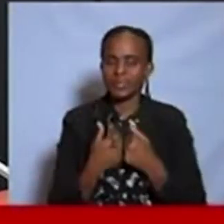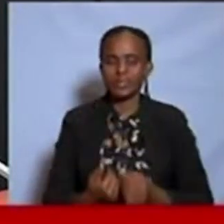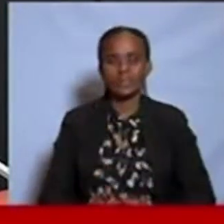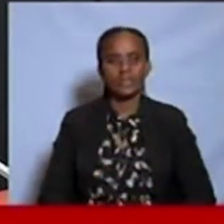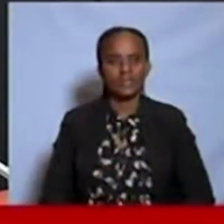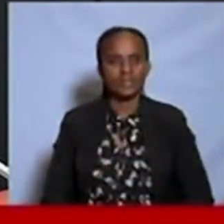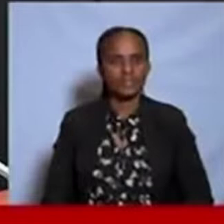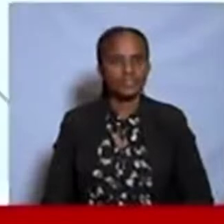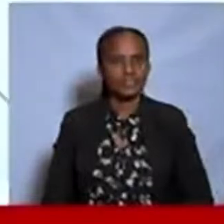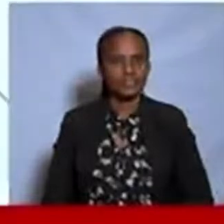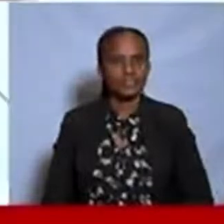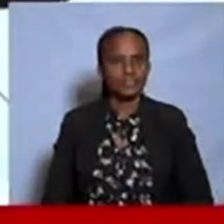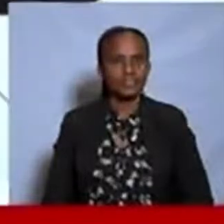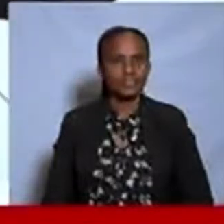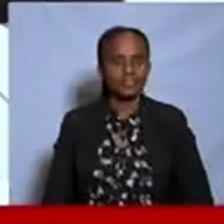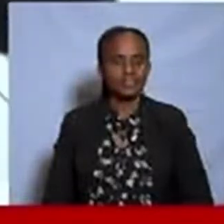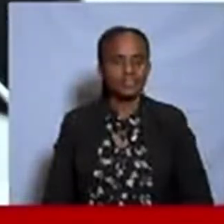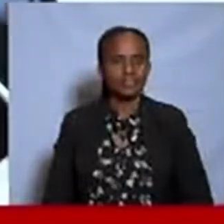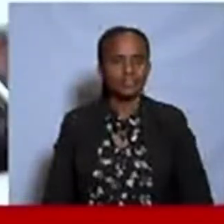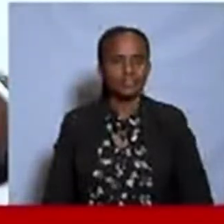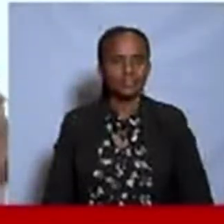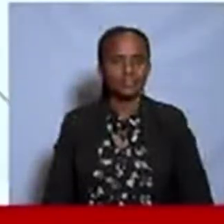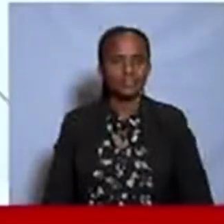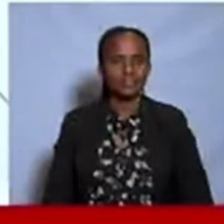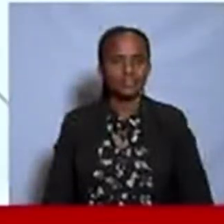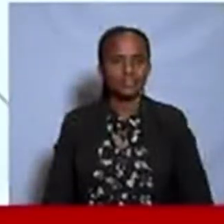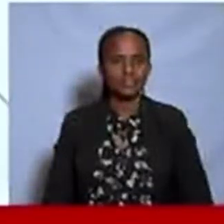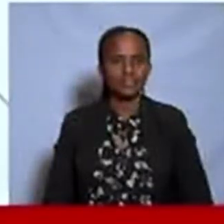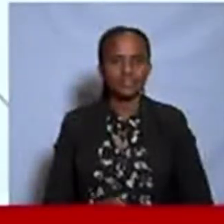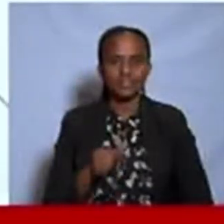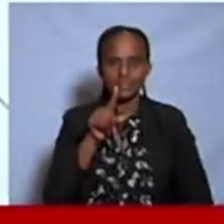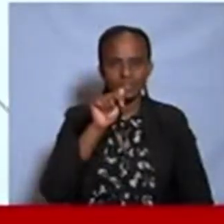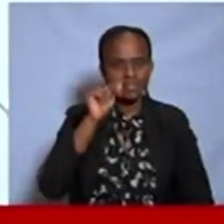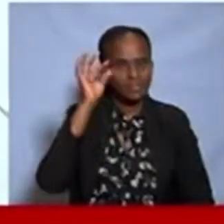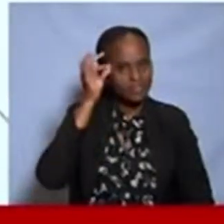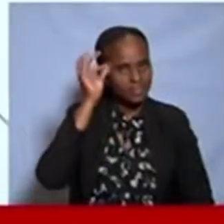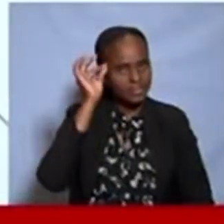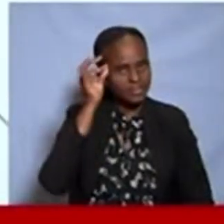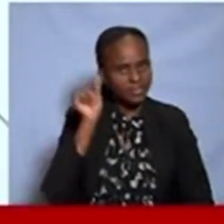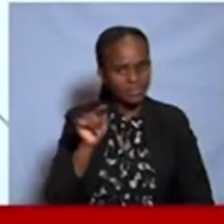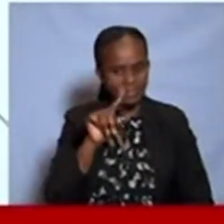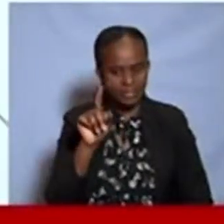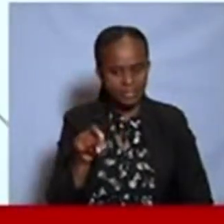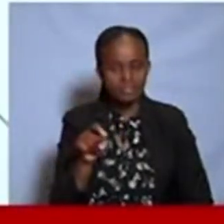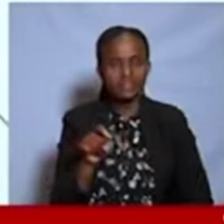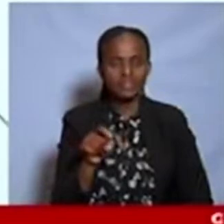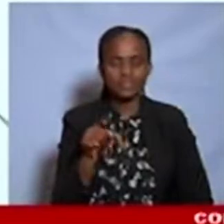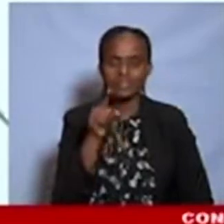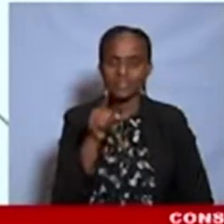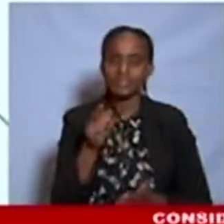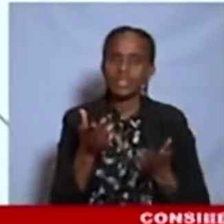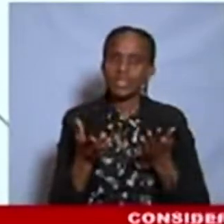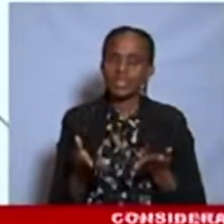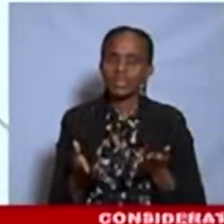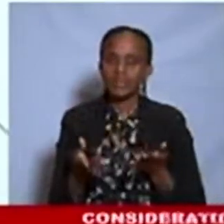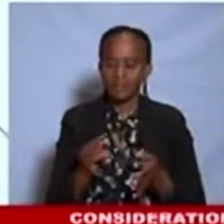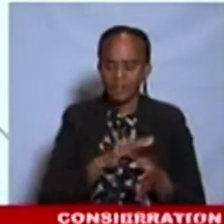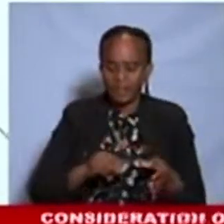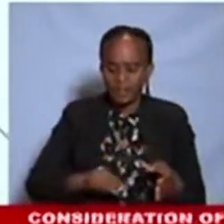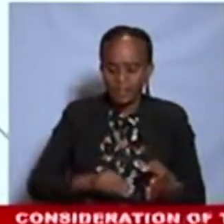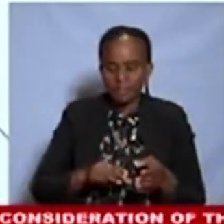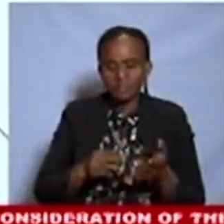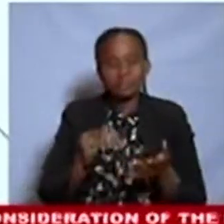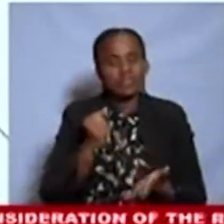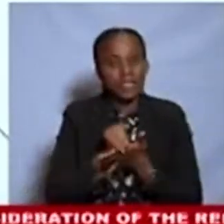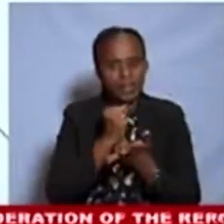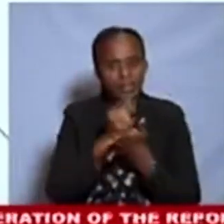Yeah, okay. Meanwhile, you can note that question, please, okay, so that you take another question. Okay. So as you are here, the members you have come with can also